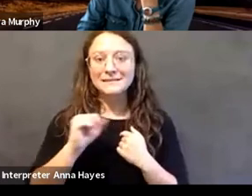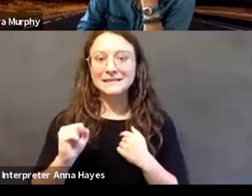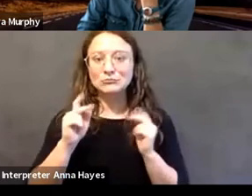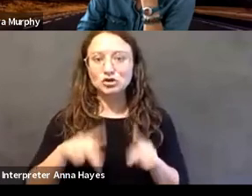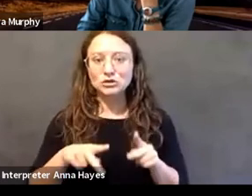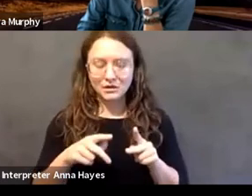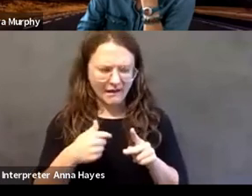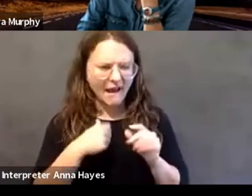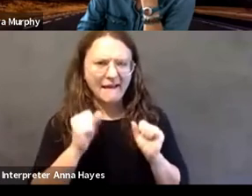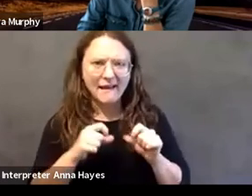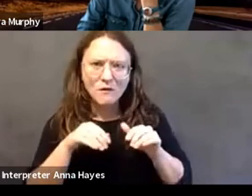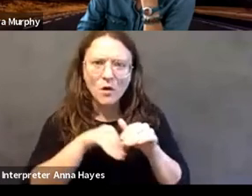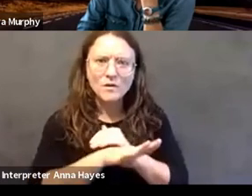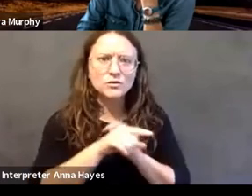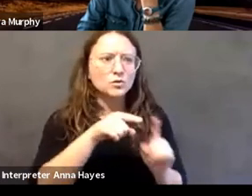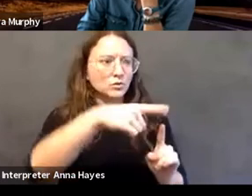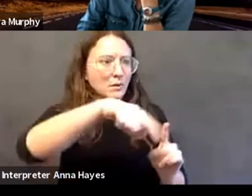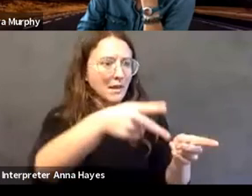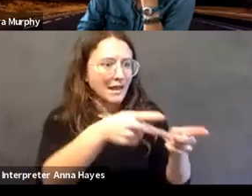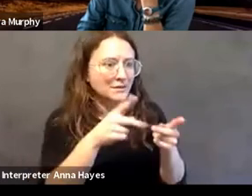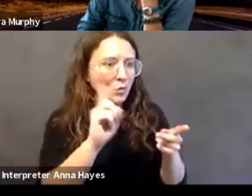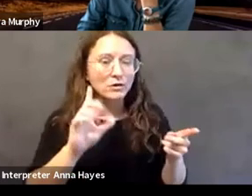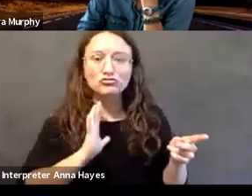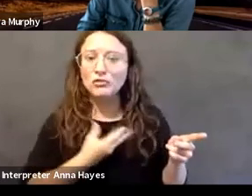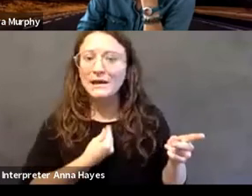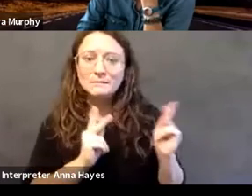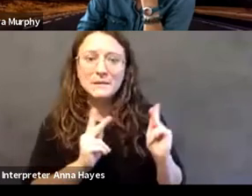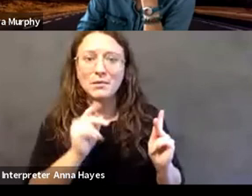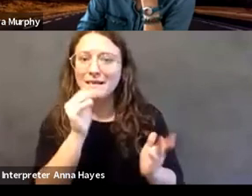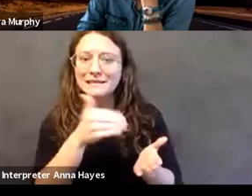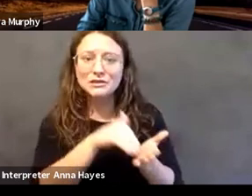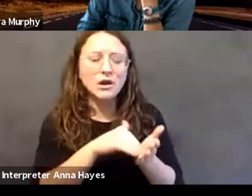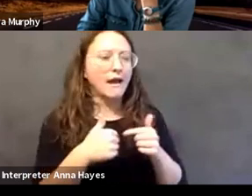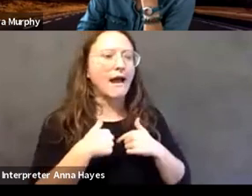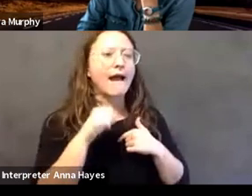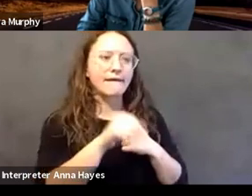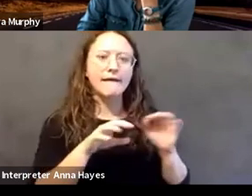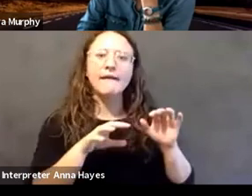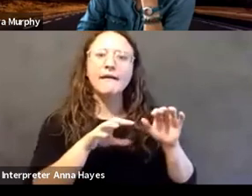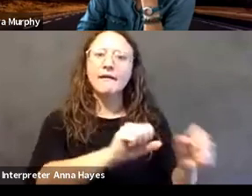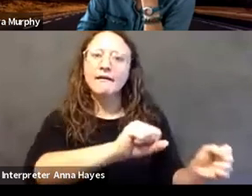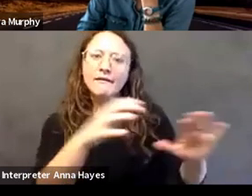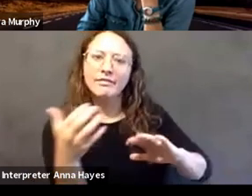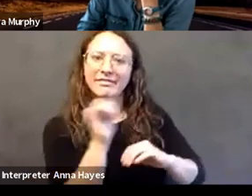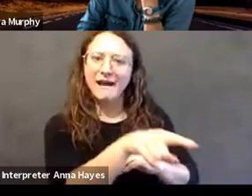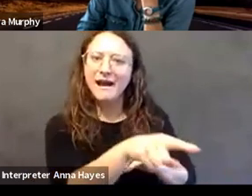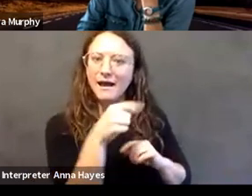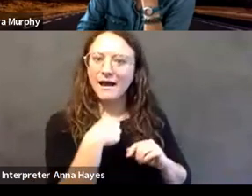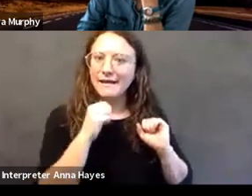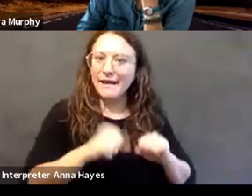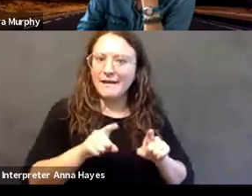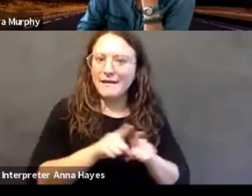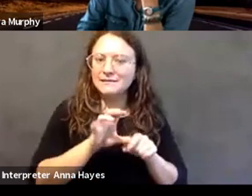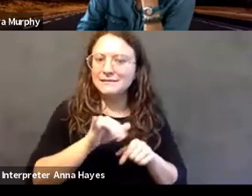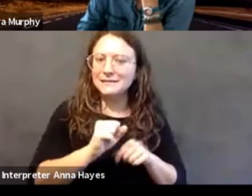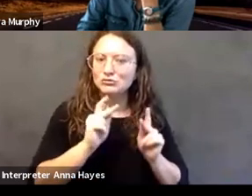decolonizing spaces where trans people are not being centered, or ableism. So I think like really often